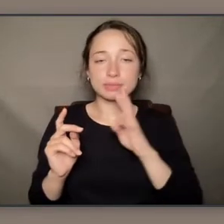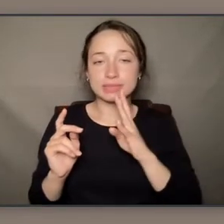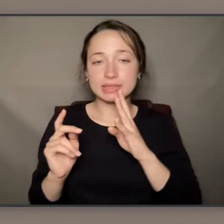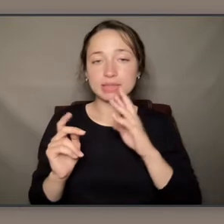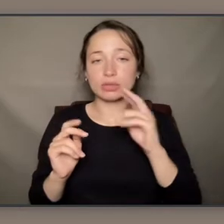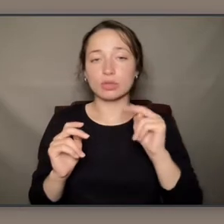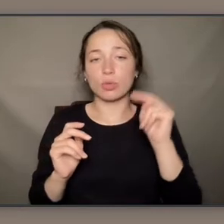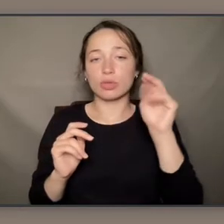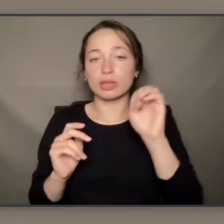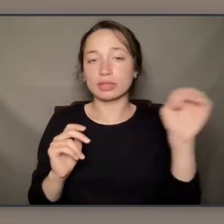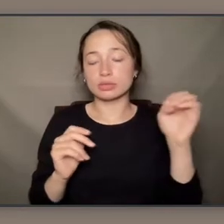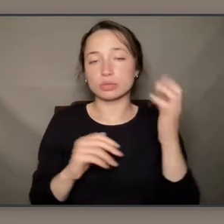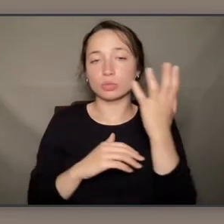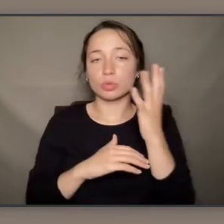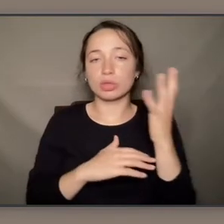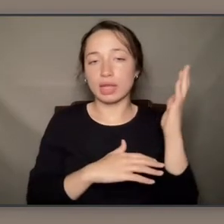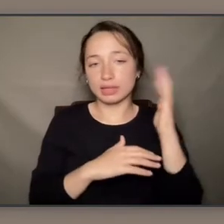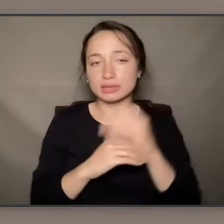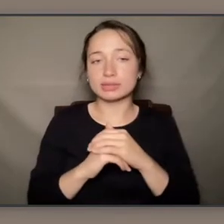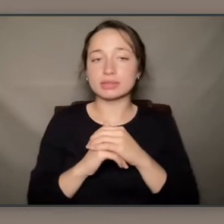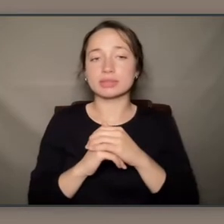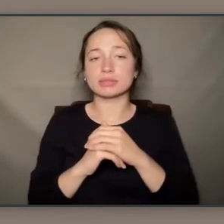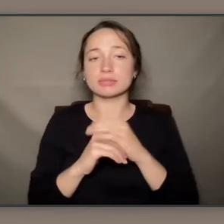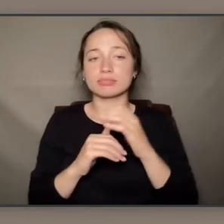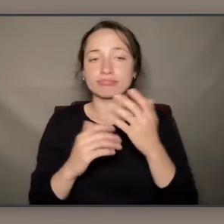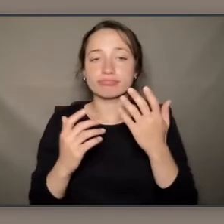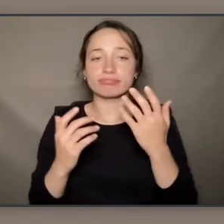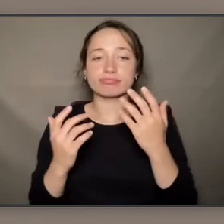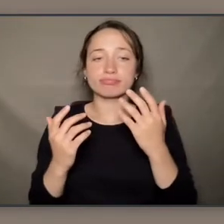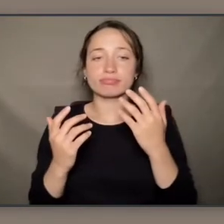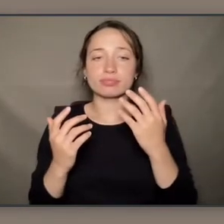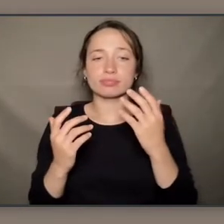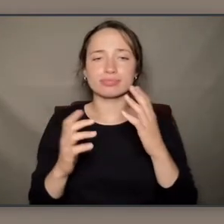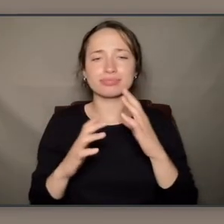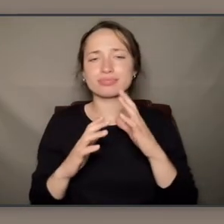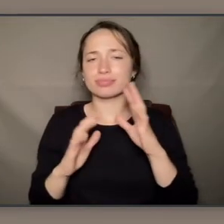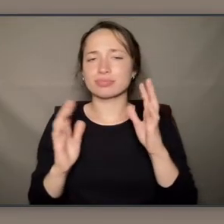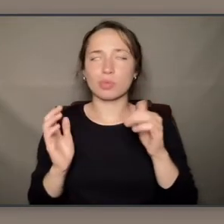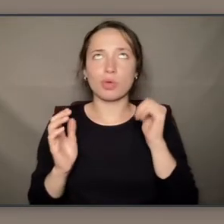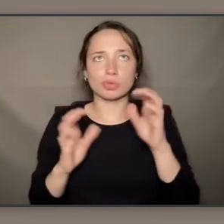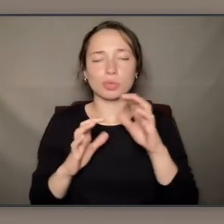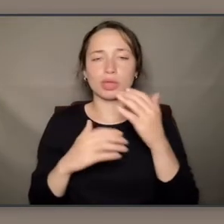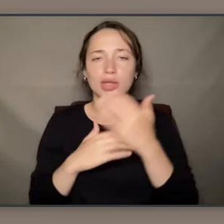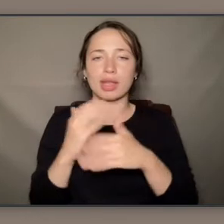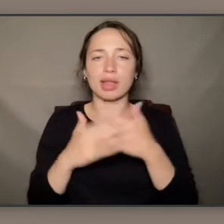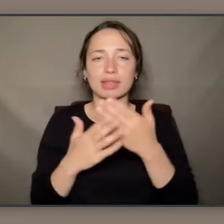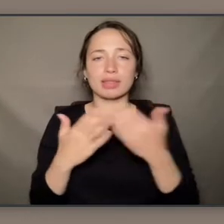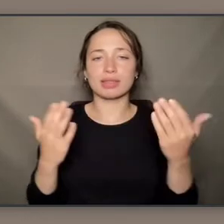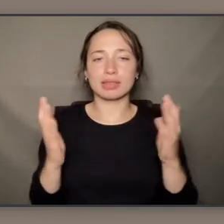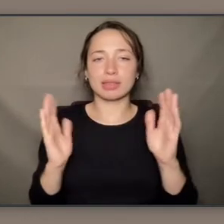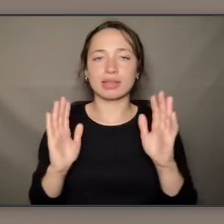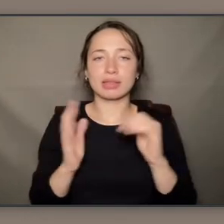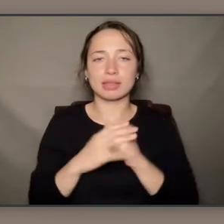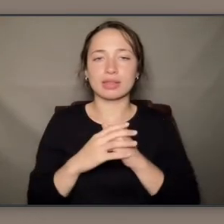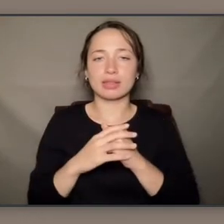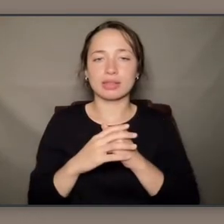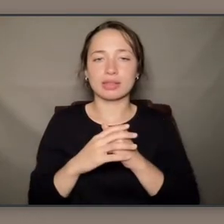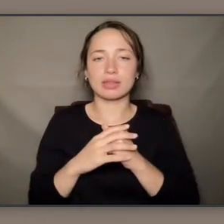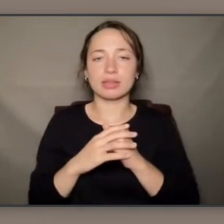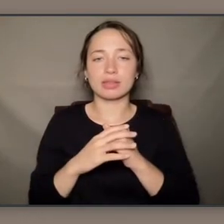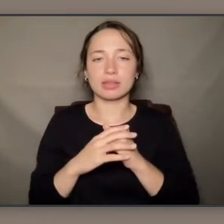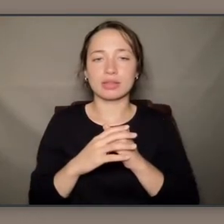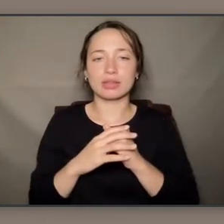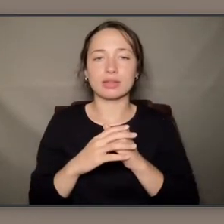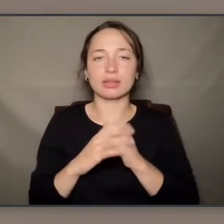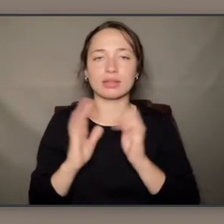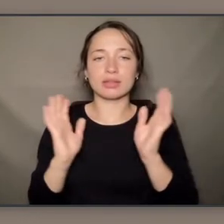speaking Northeast Woodlands peoples, but there's a lot of, I won't do the